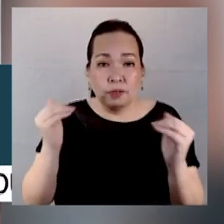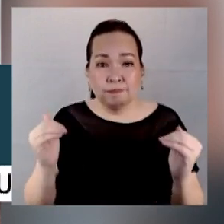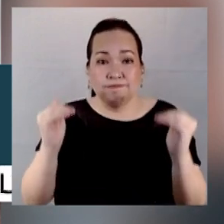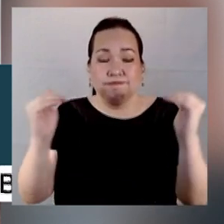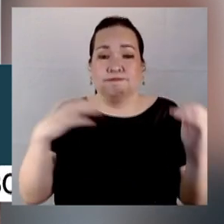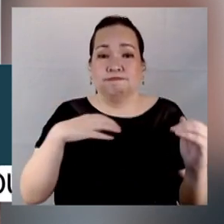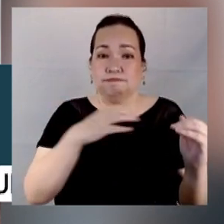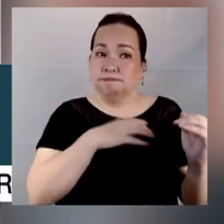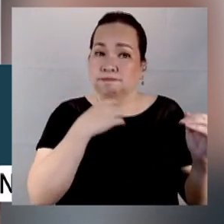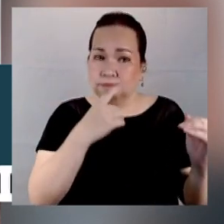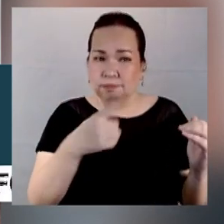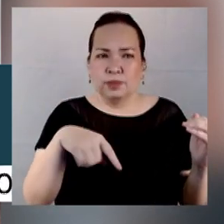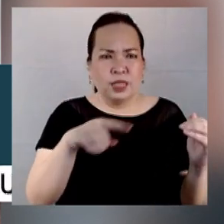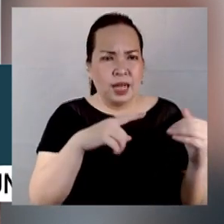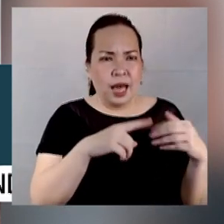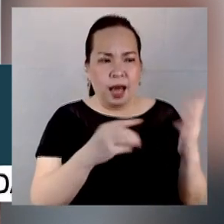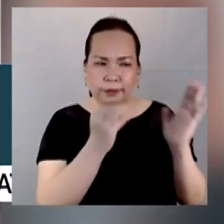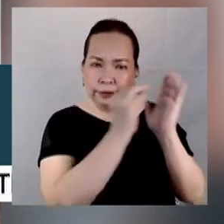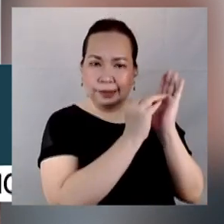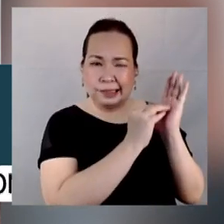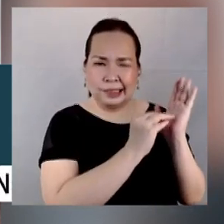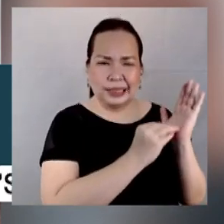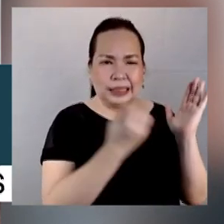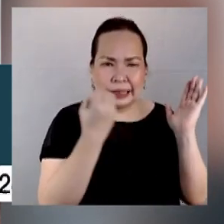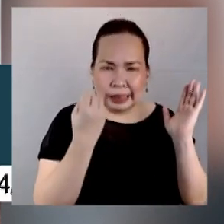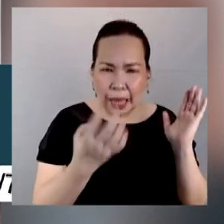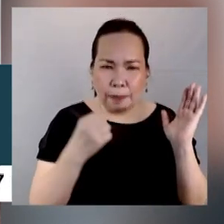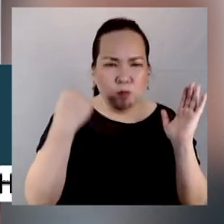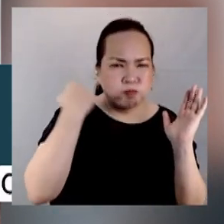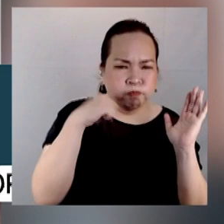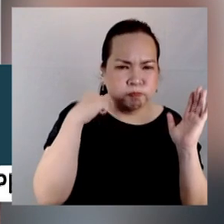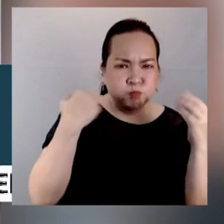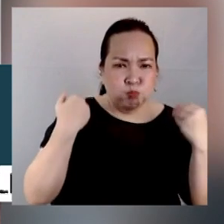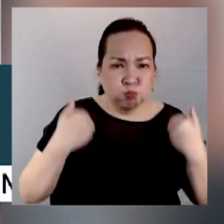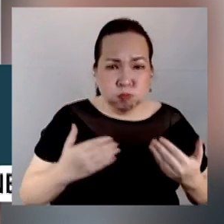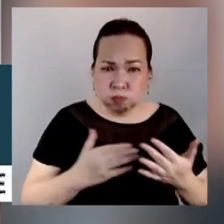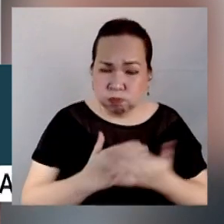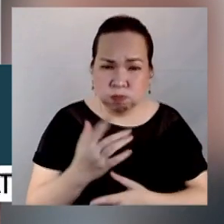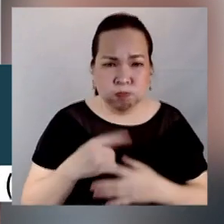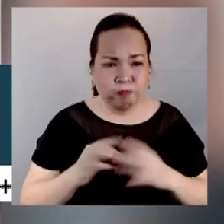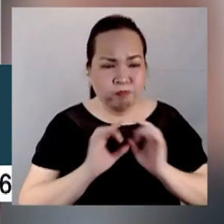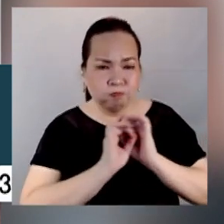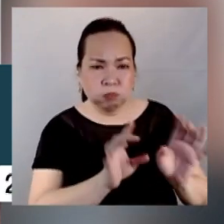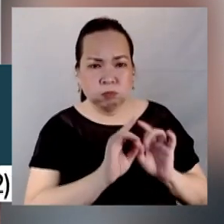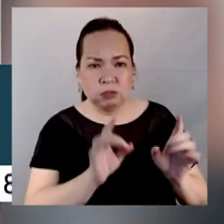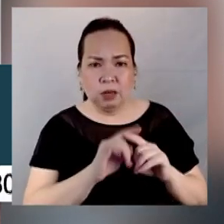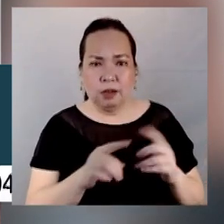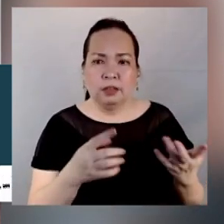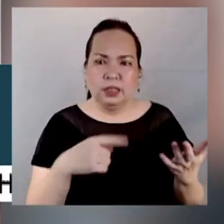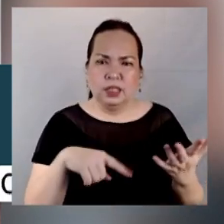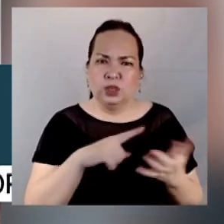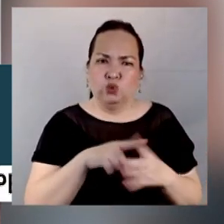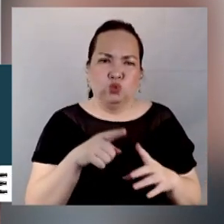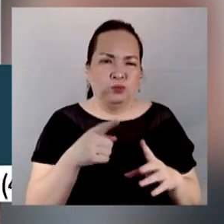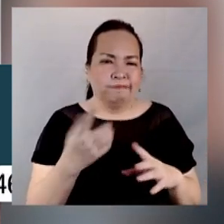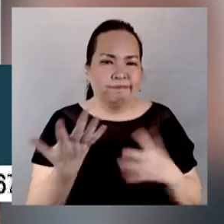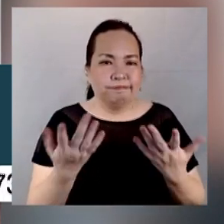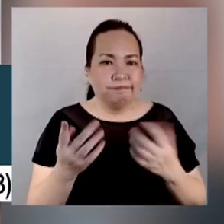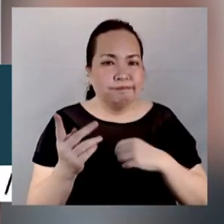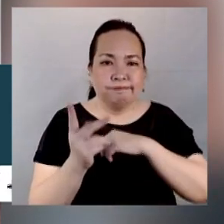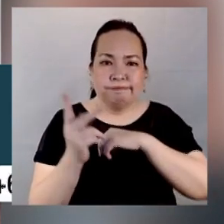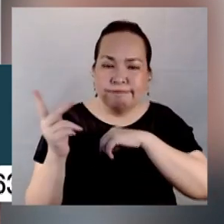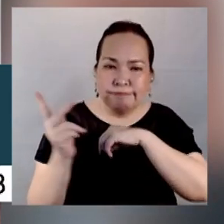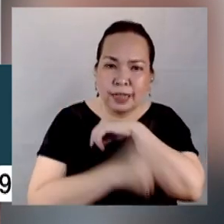report that documented the widespread human rights violations and persistent impunity in the country.